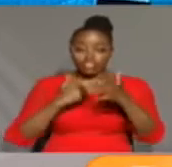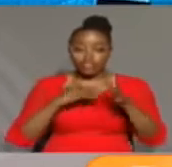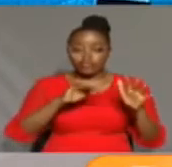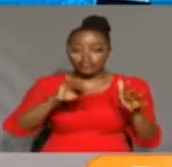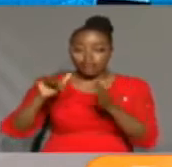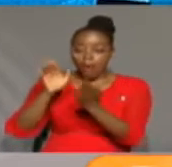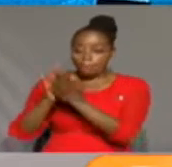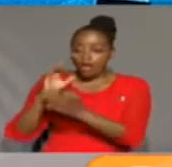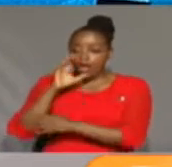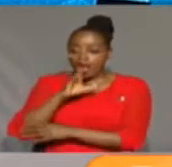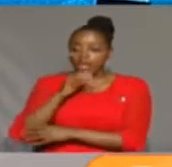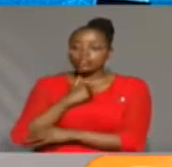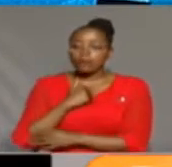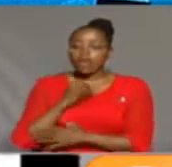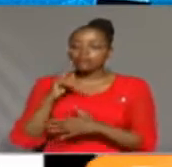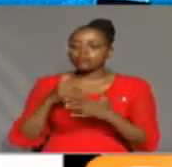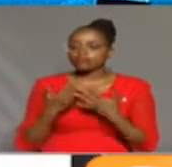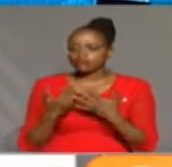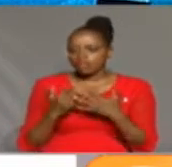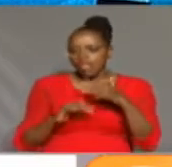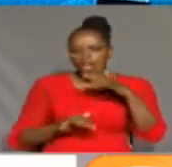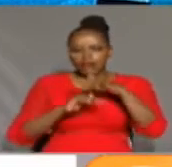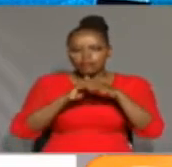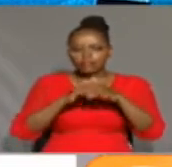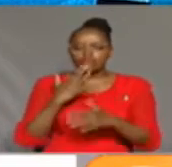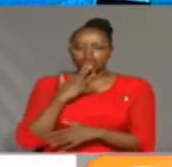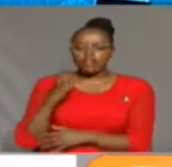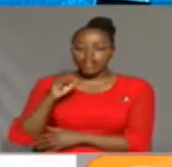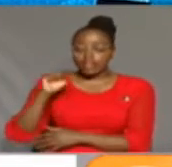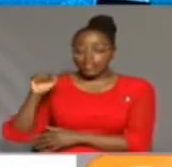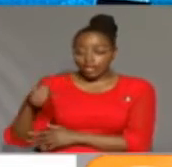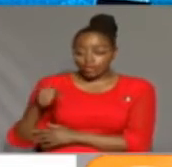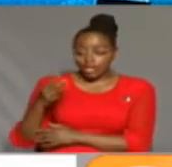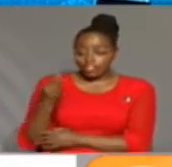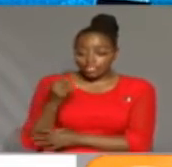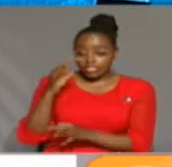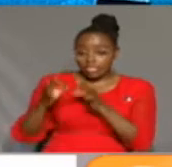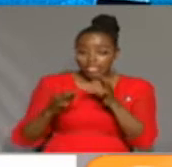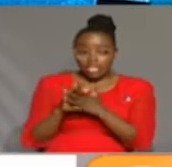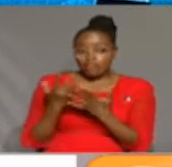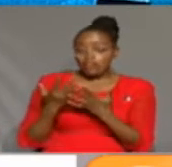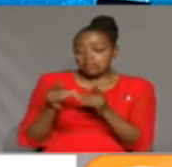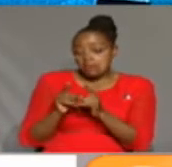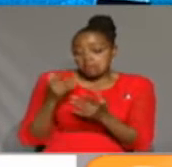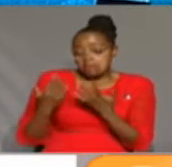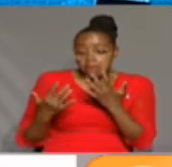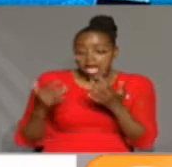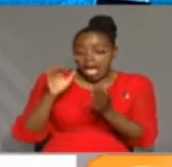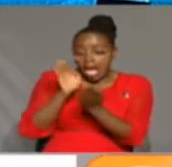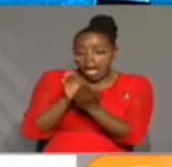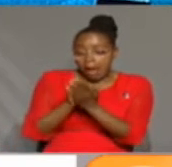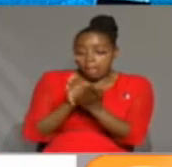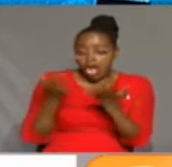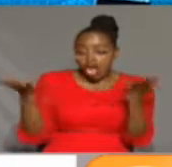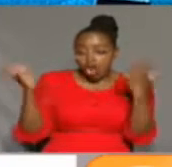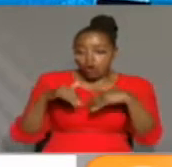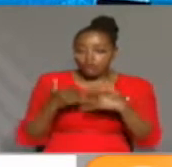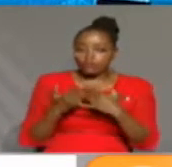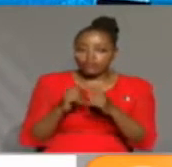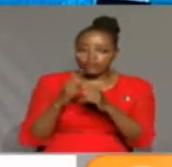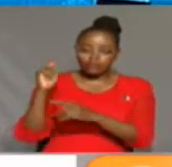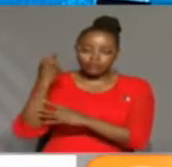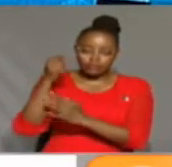Bank customers will now have up to a cushion of up to 500,000 shillings in case a lender collapses. According to the Kenya Deposit